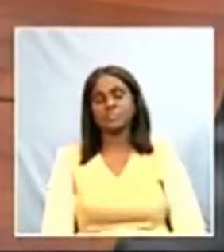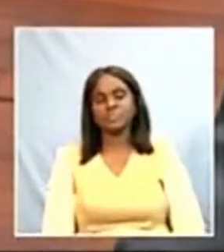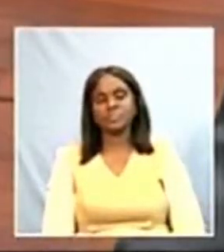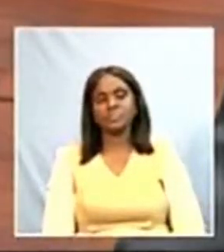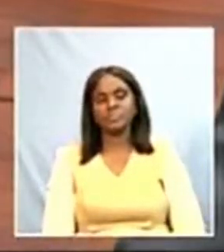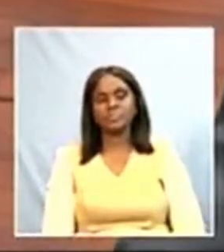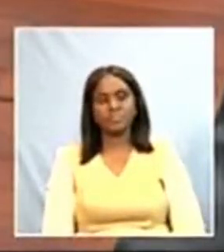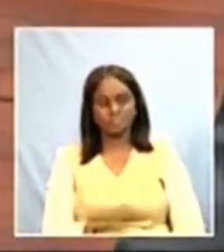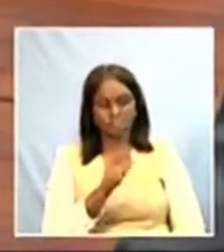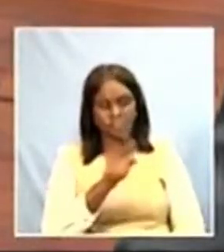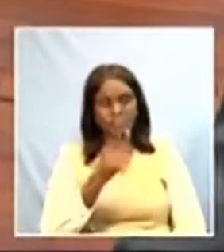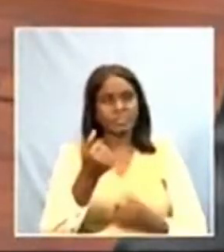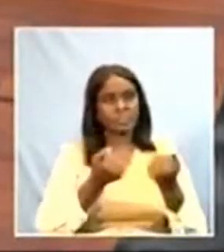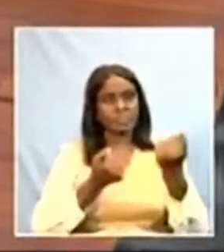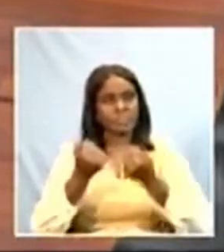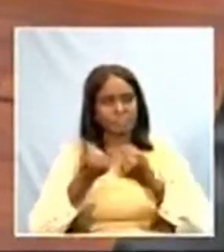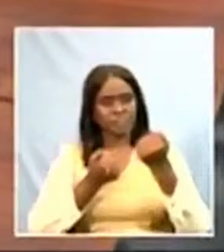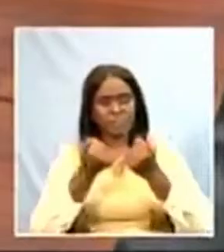that vehicle